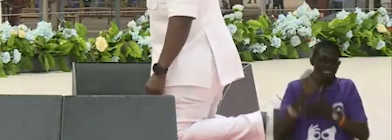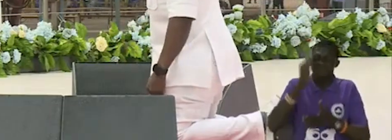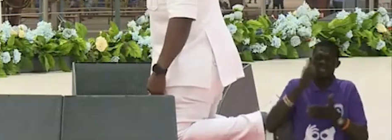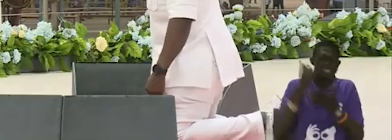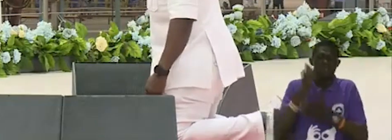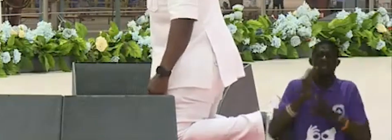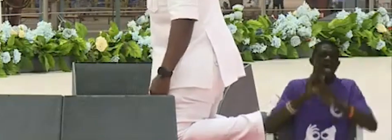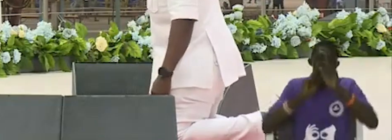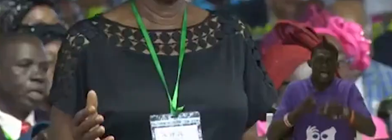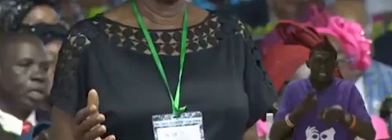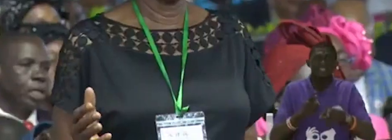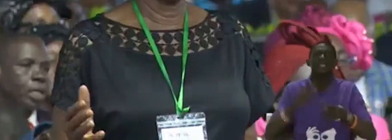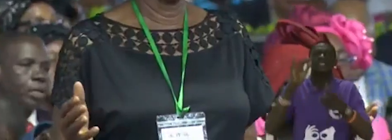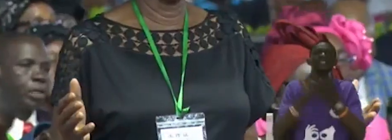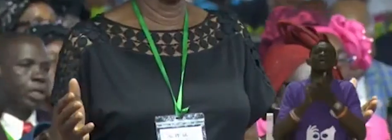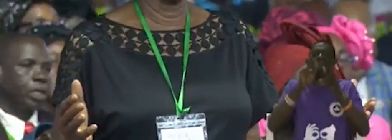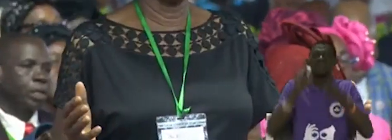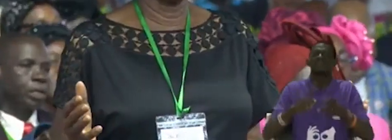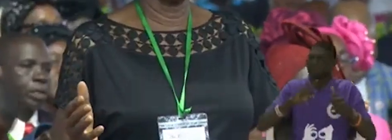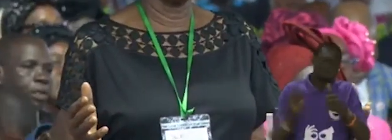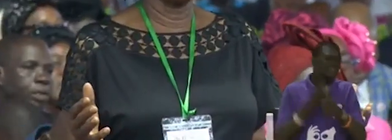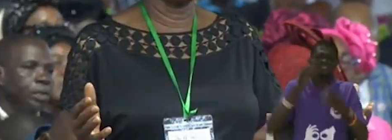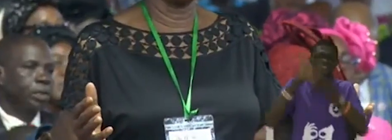that person first in Jesus' name.